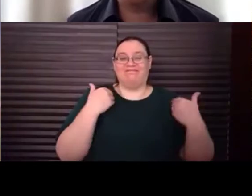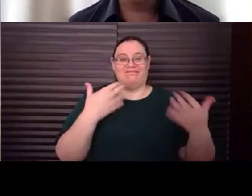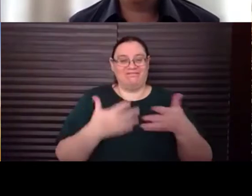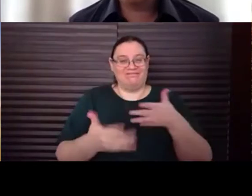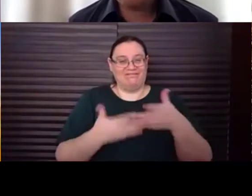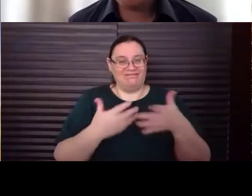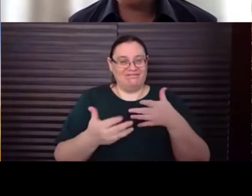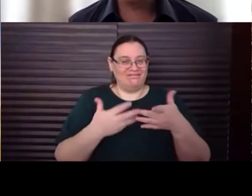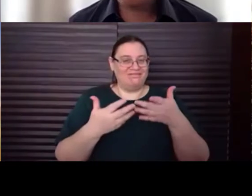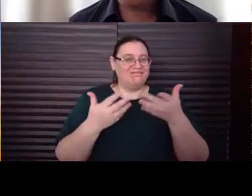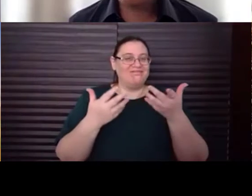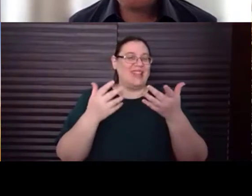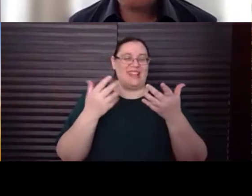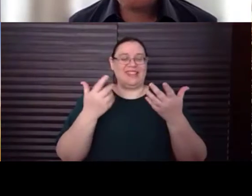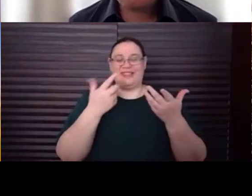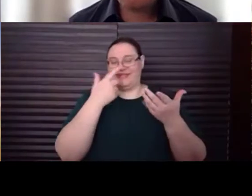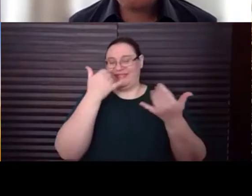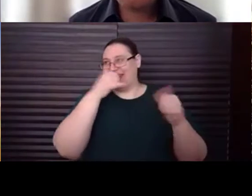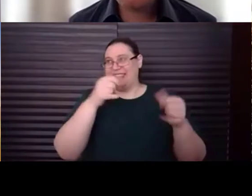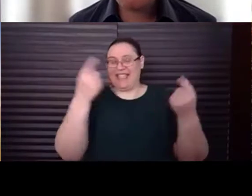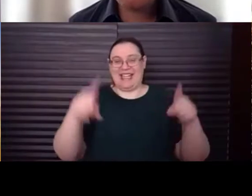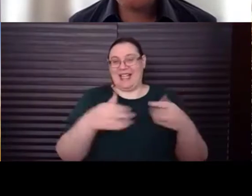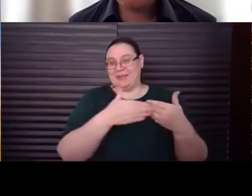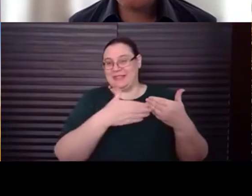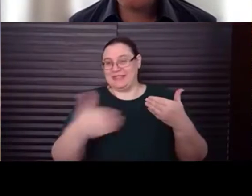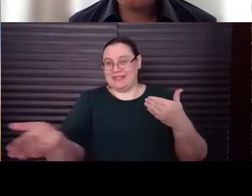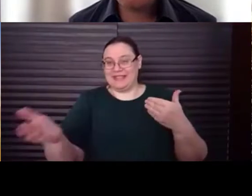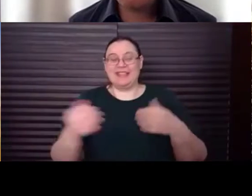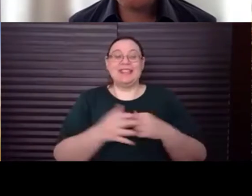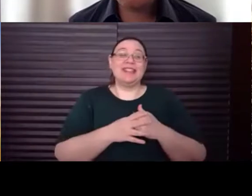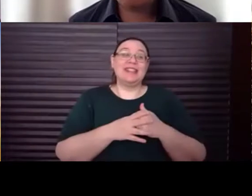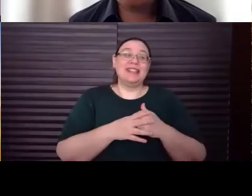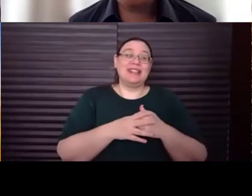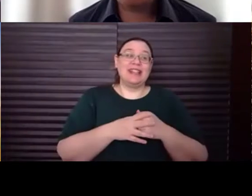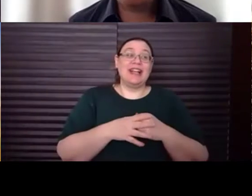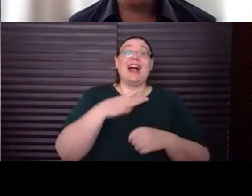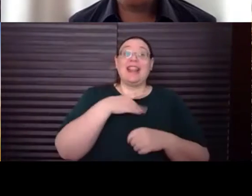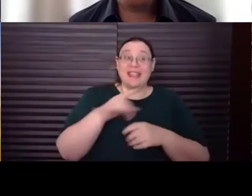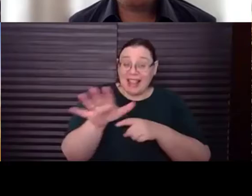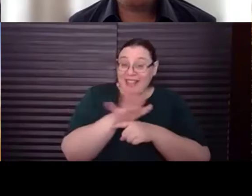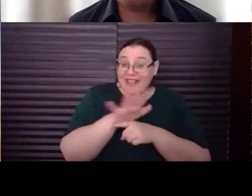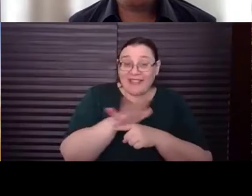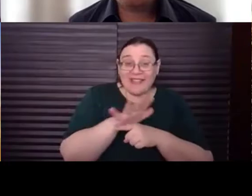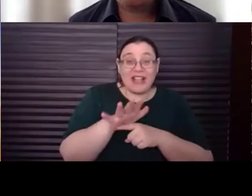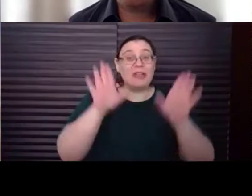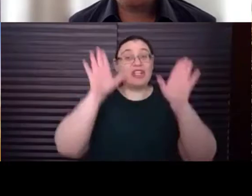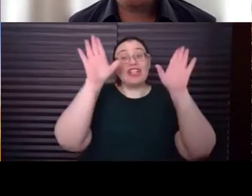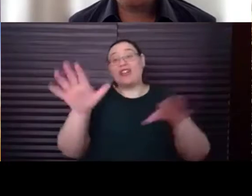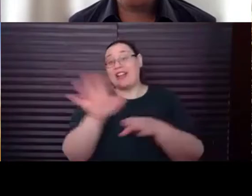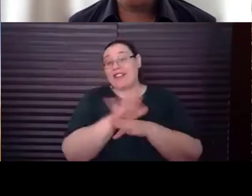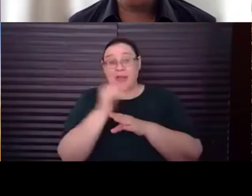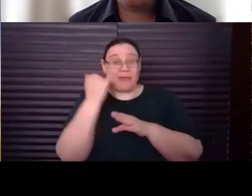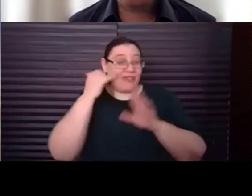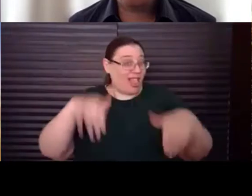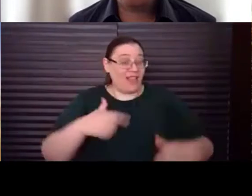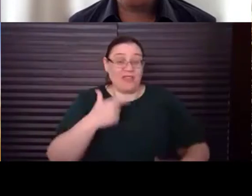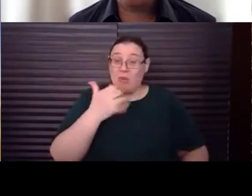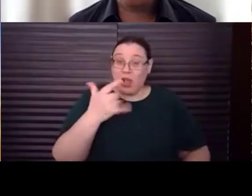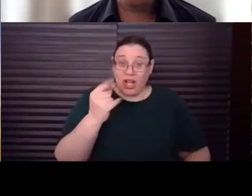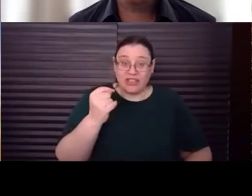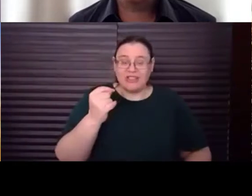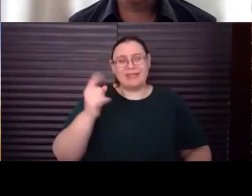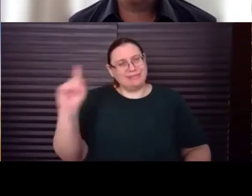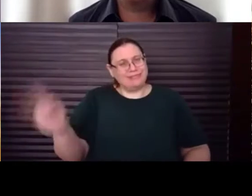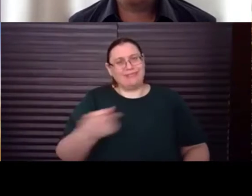the hijinks that ensue because of that. So I really like the film. It's a really great film. If you haven't seen it, please go watch